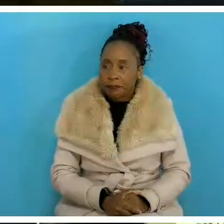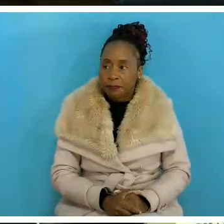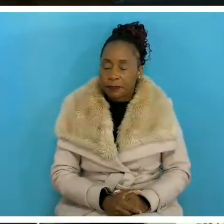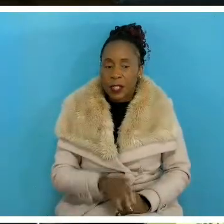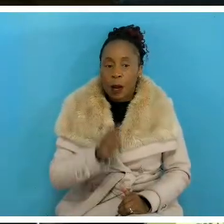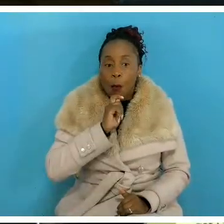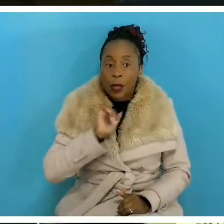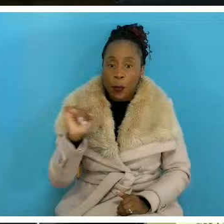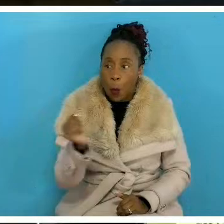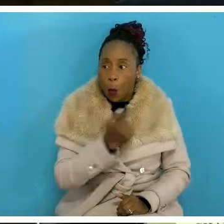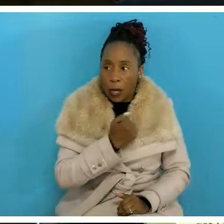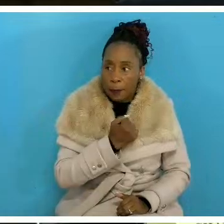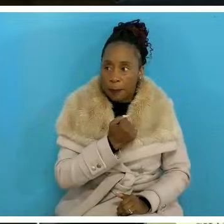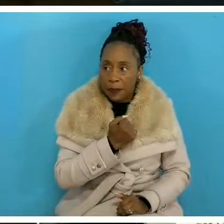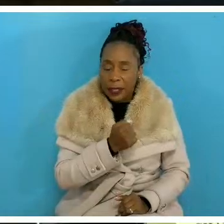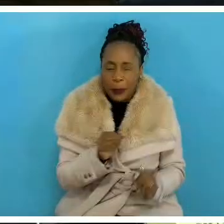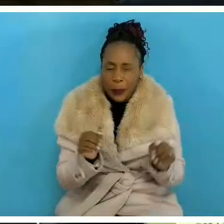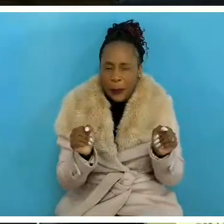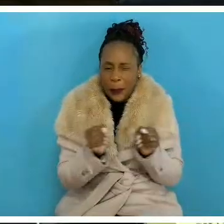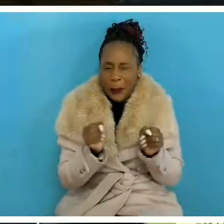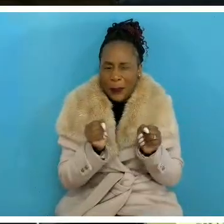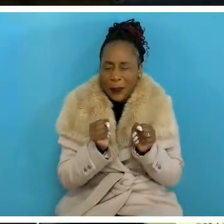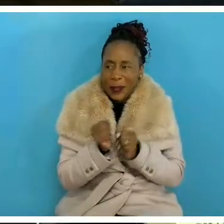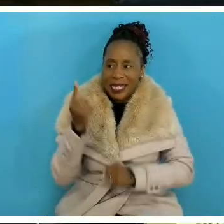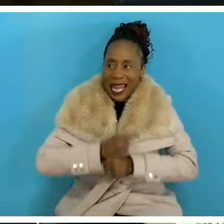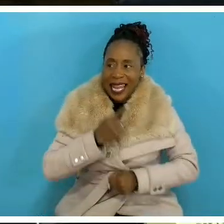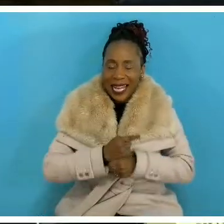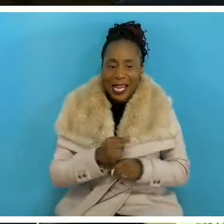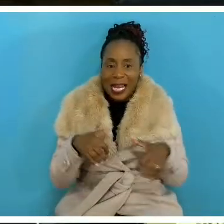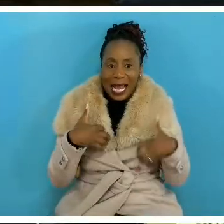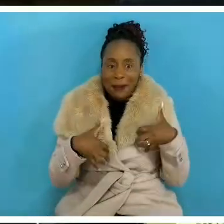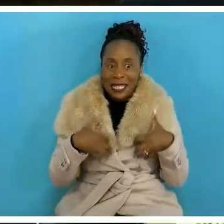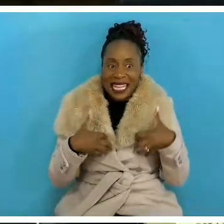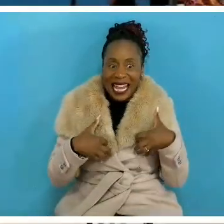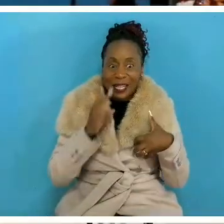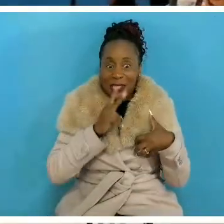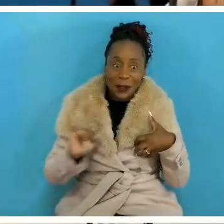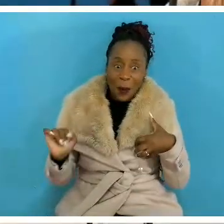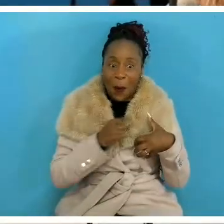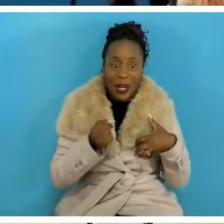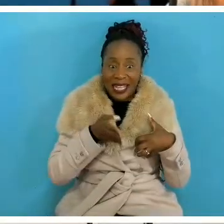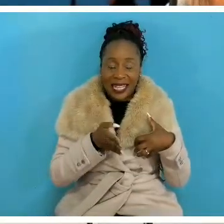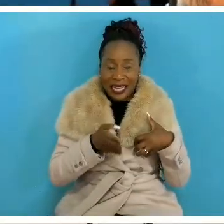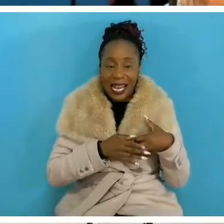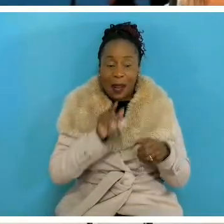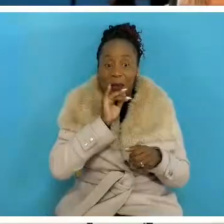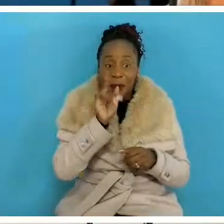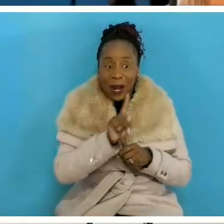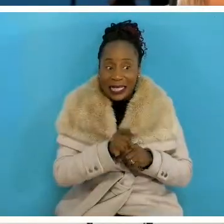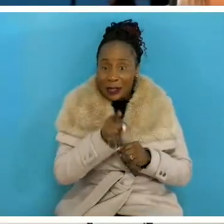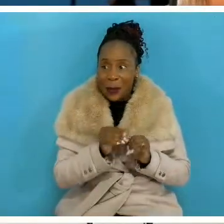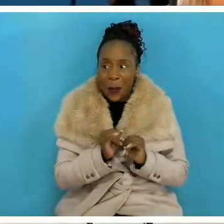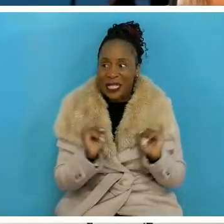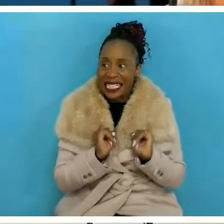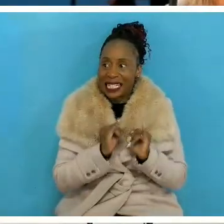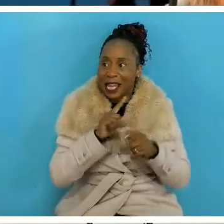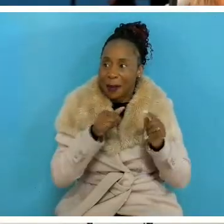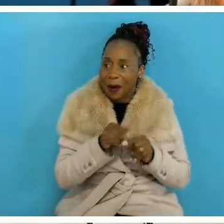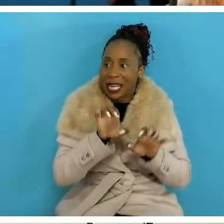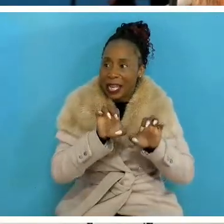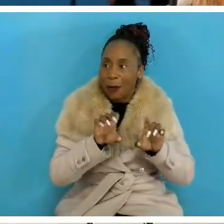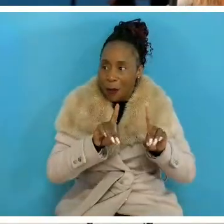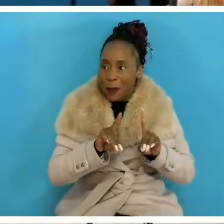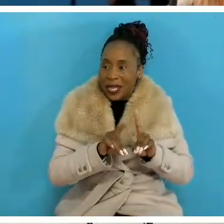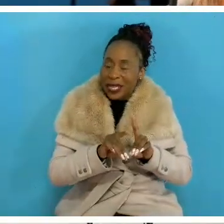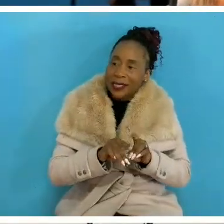Good morning, everyone, on this very chilly day. I'm excited to see everyone here because it means you are serious about economic development, and